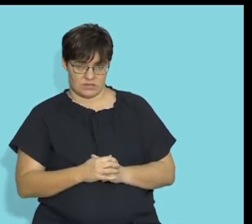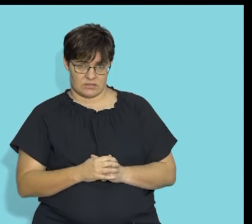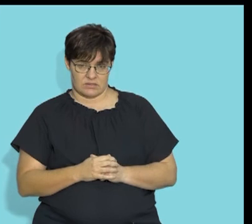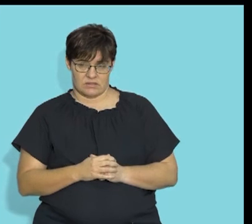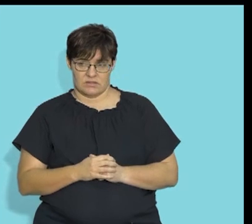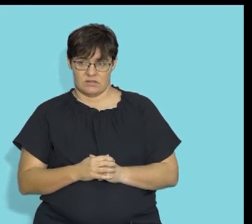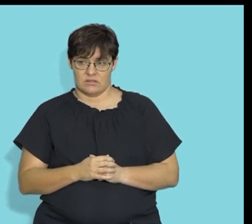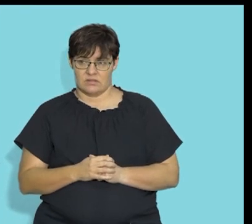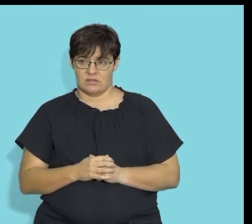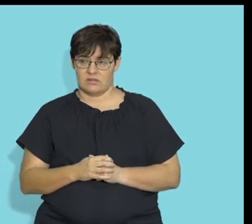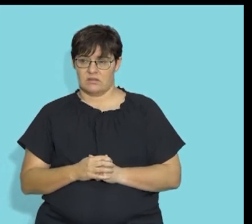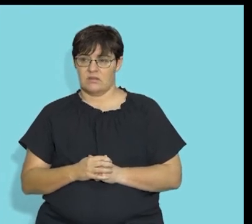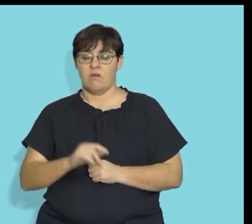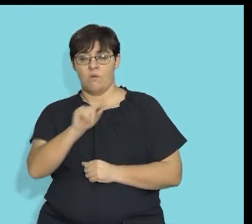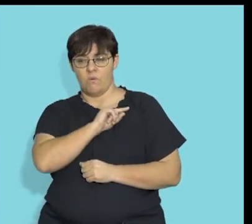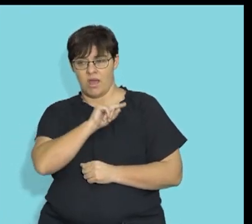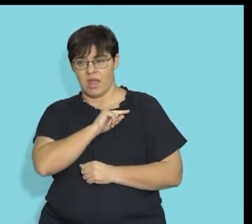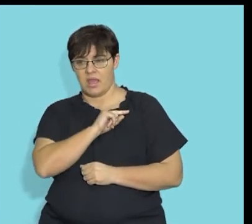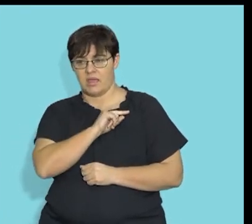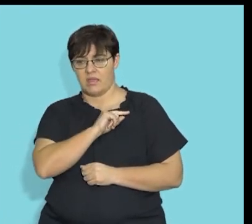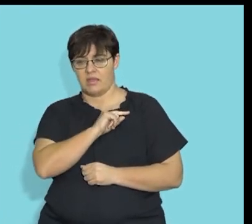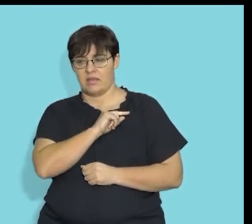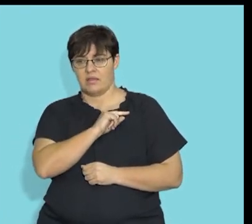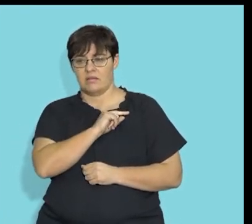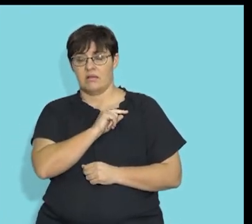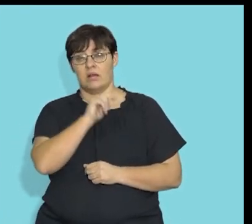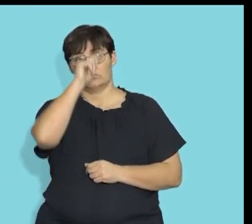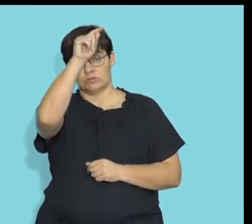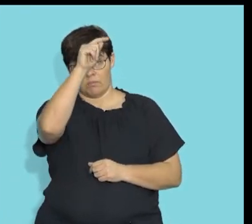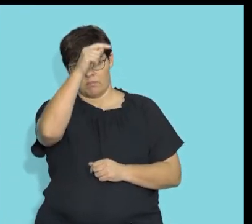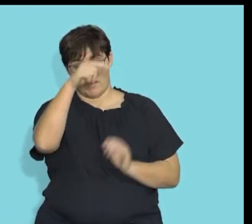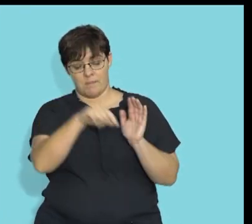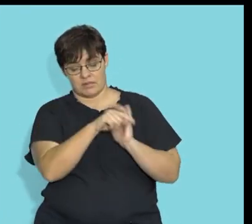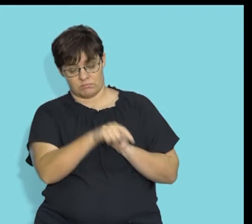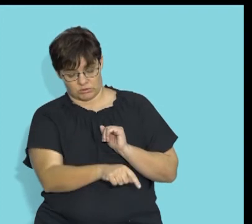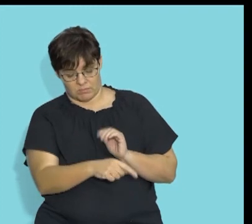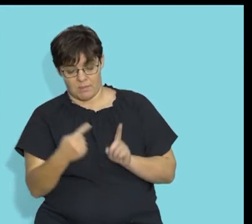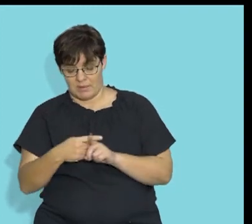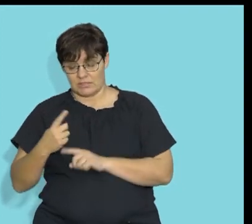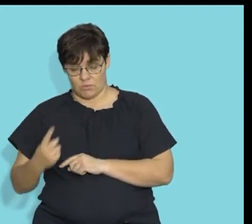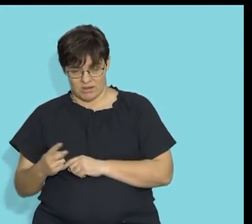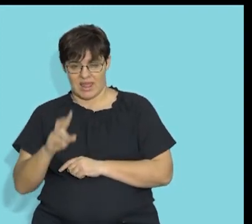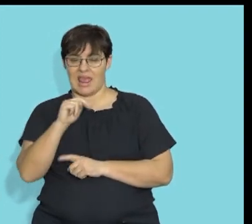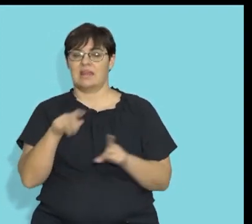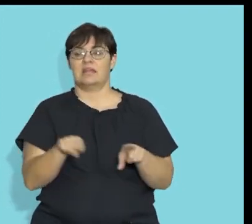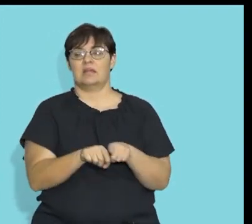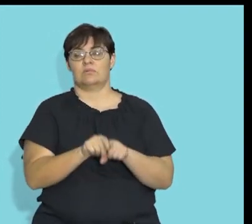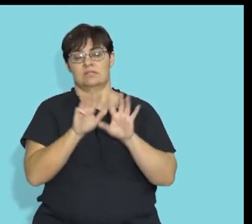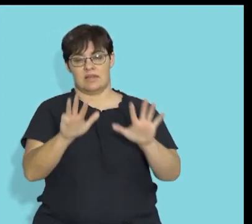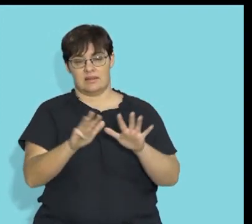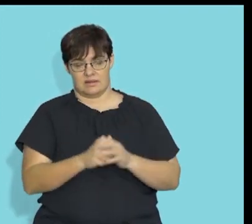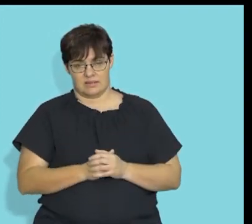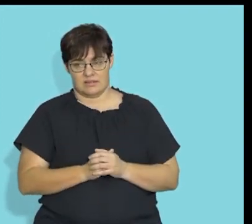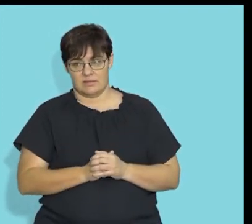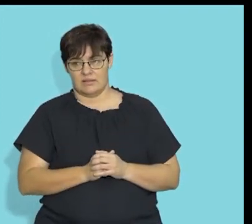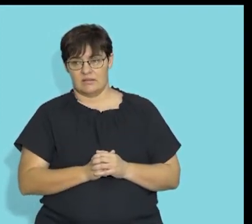by 1 over 4. And because I used top minus bottom plus 1, I know that n is equal